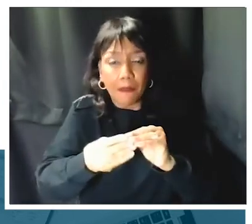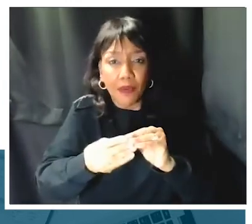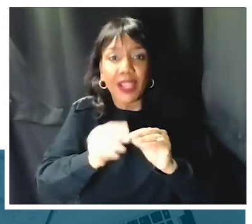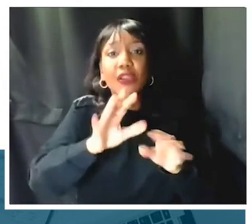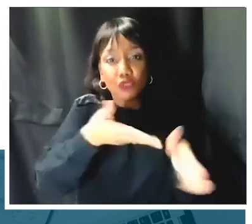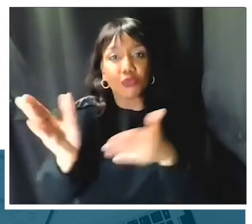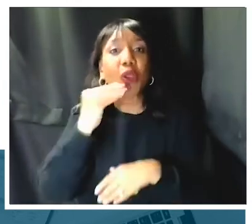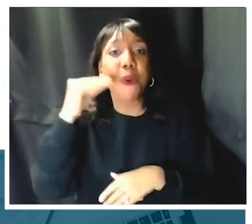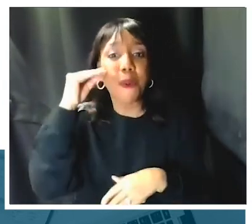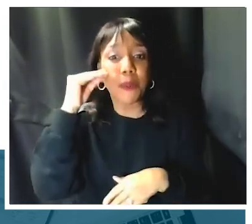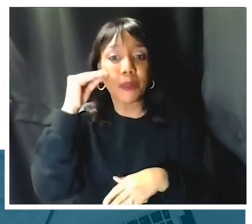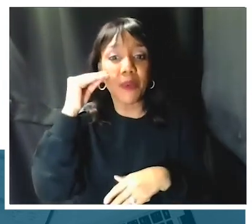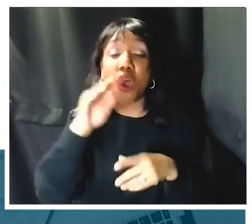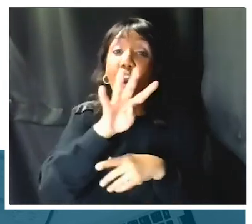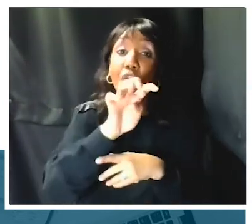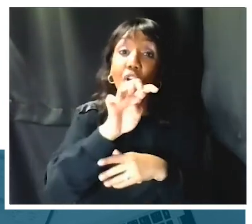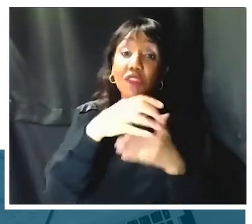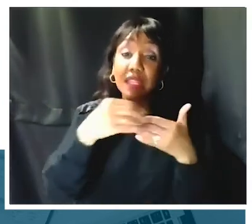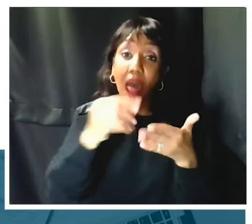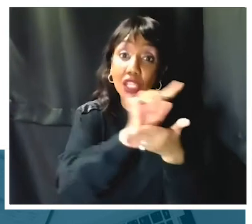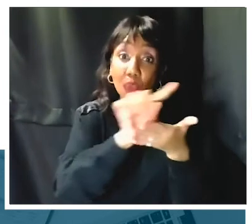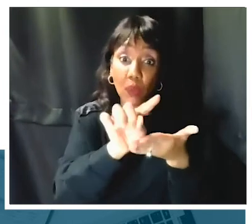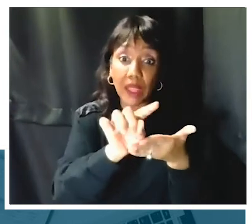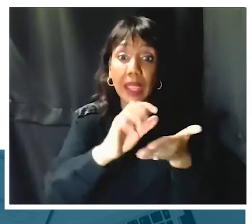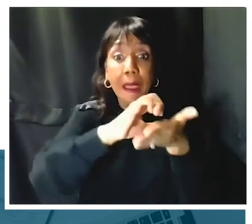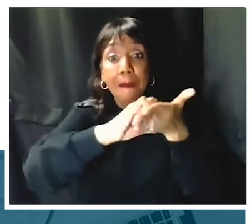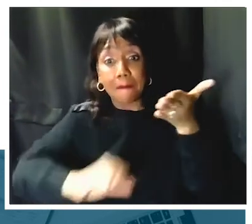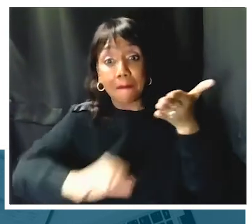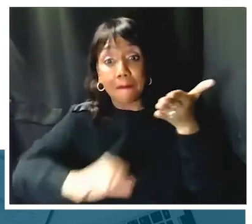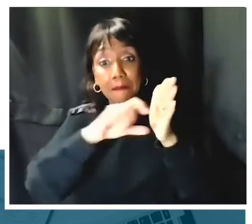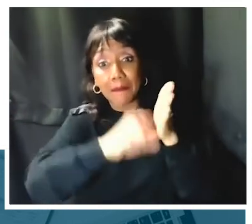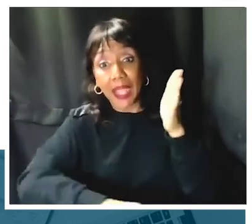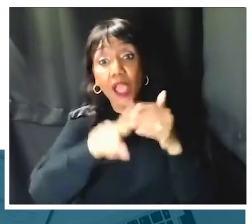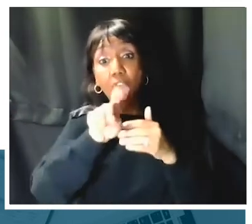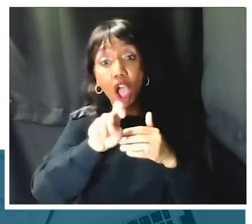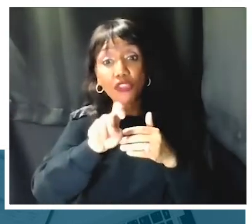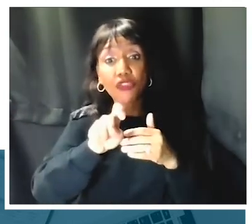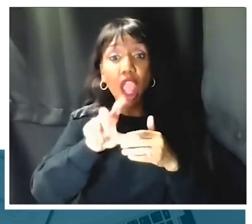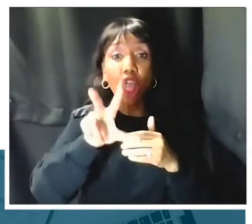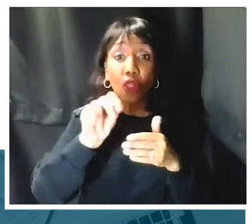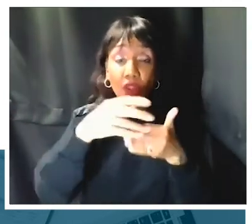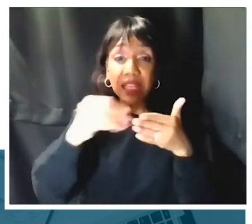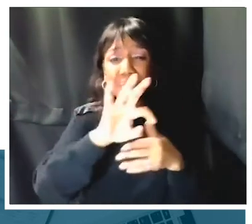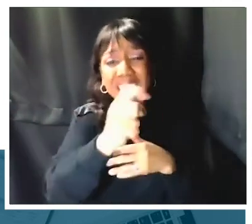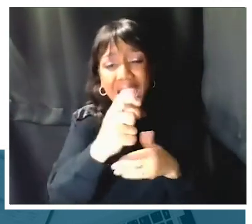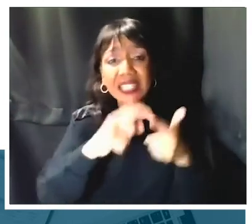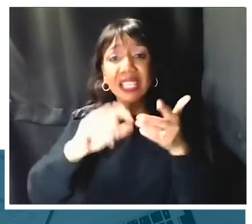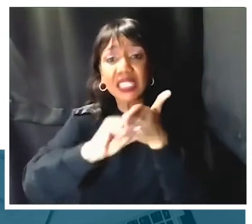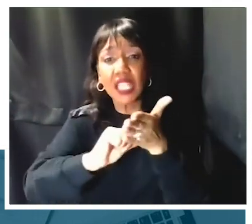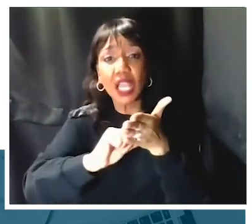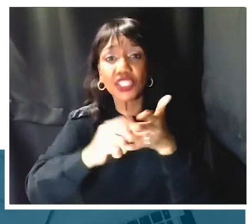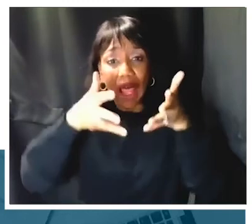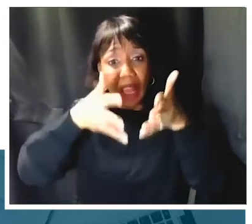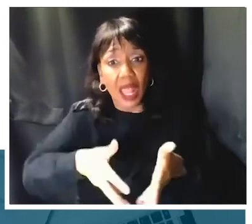amount. For example, $400 minus $130, taxes and deductions,